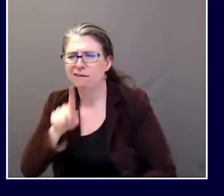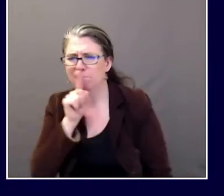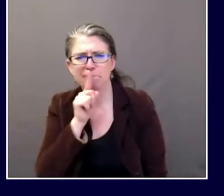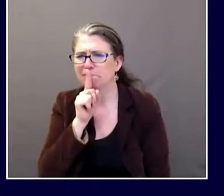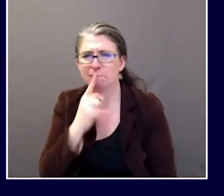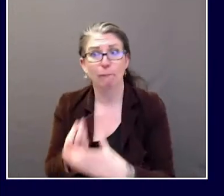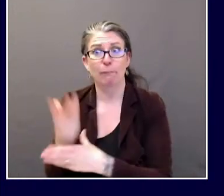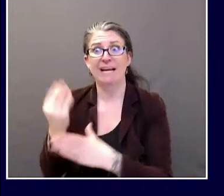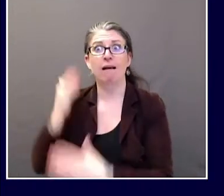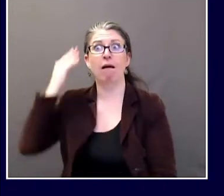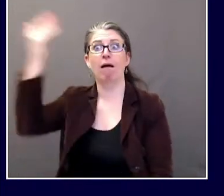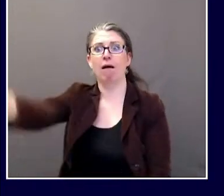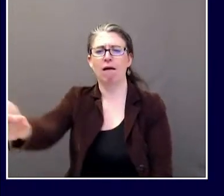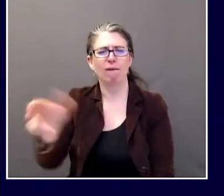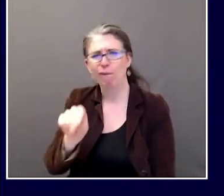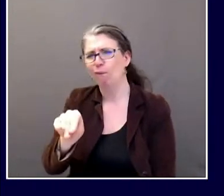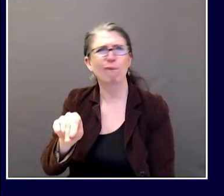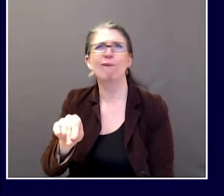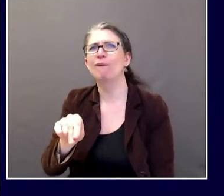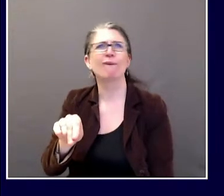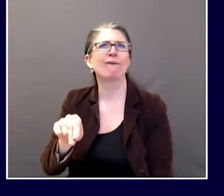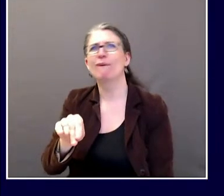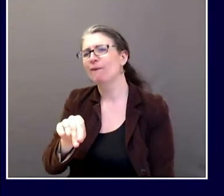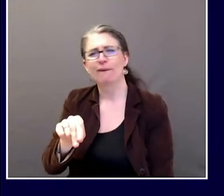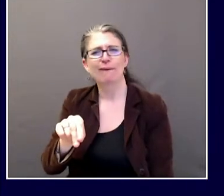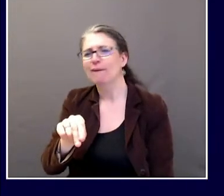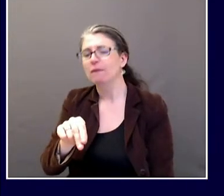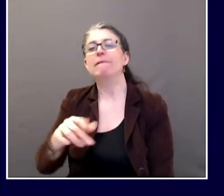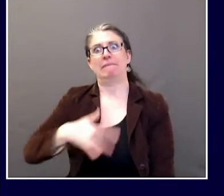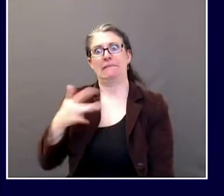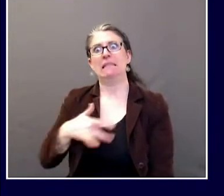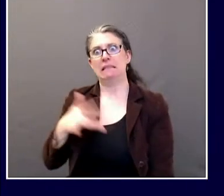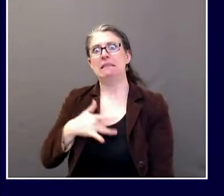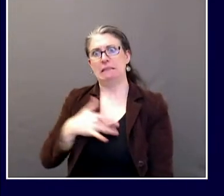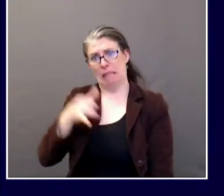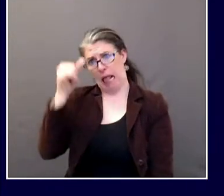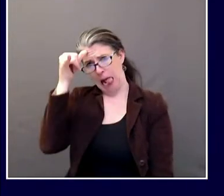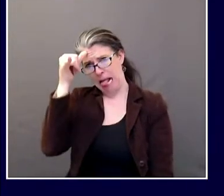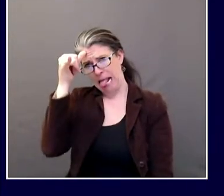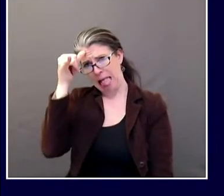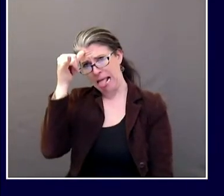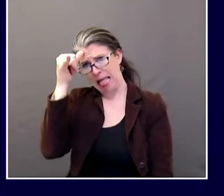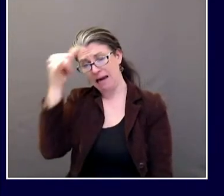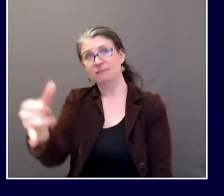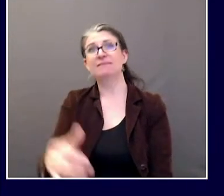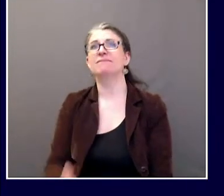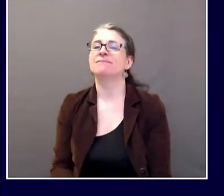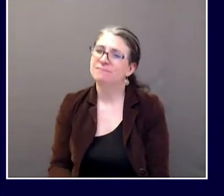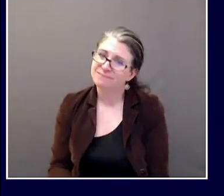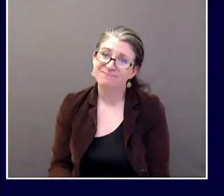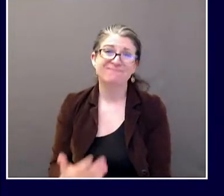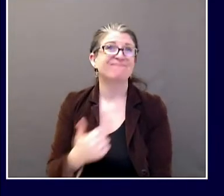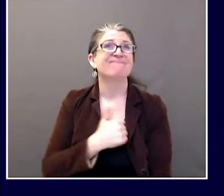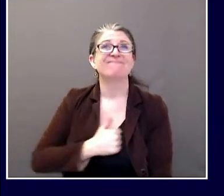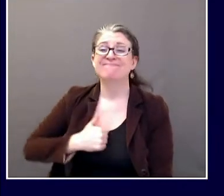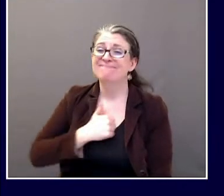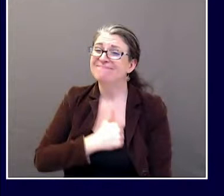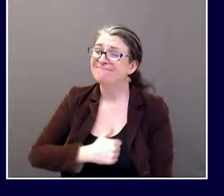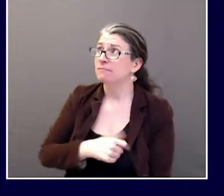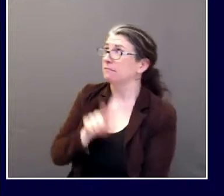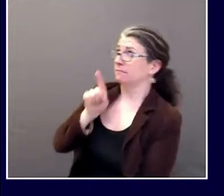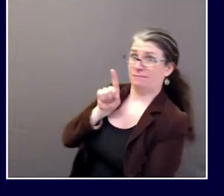time away. We are still severely vaccine constrained. Again, still only getting about 18,000 doses per